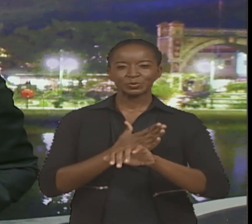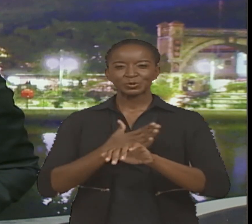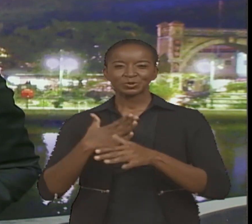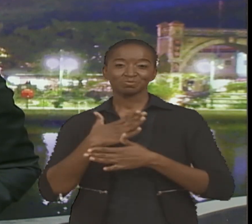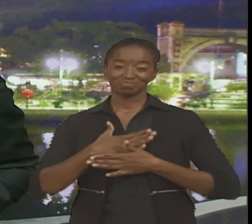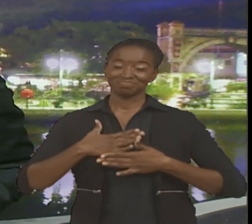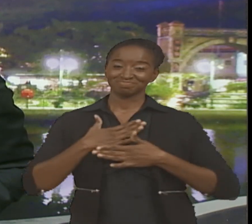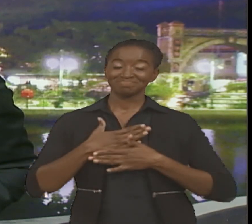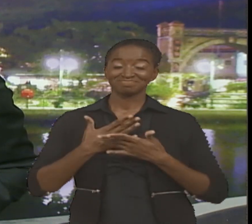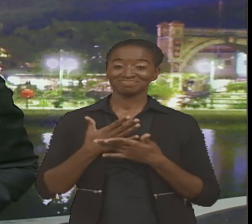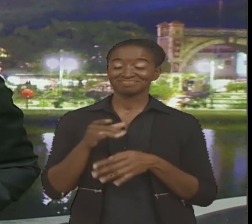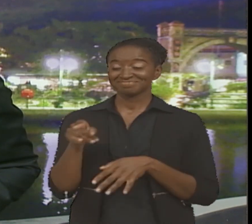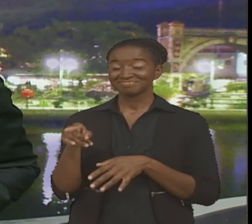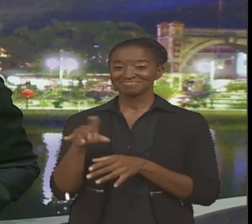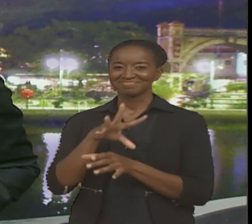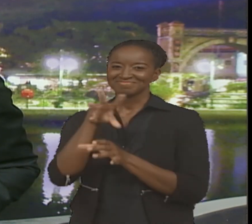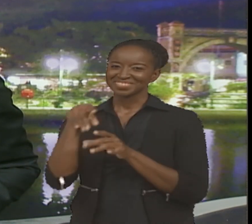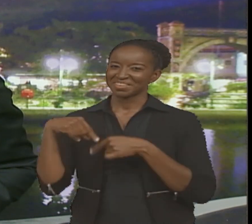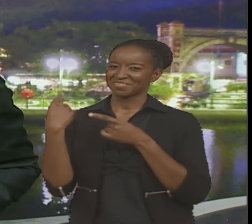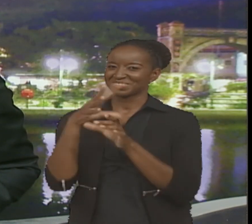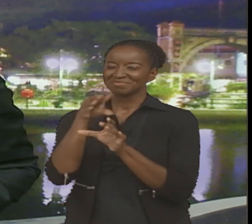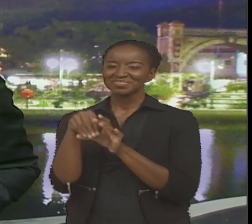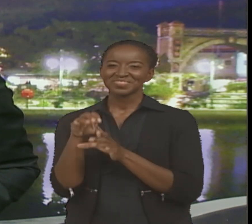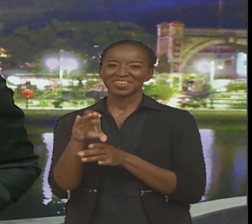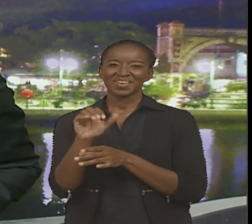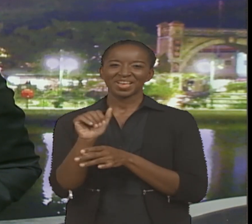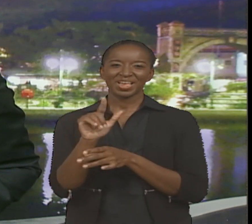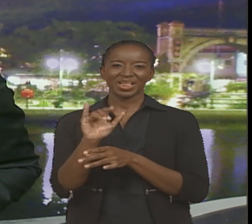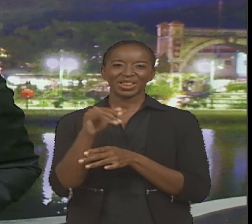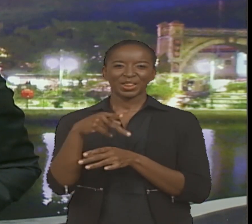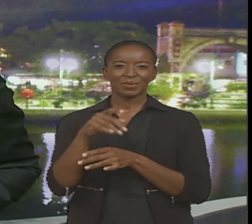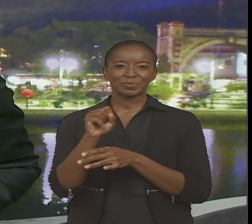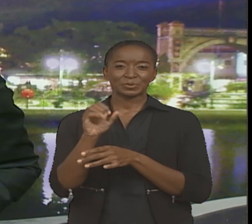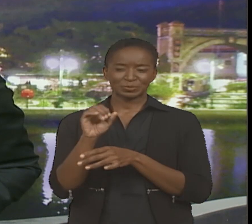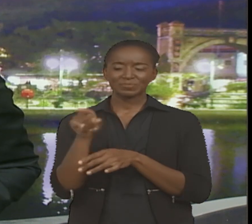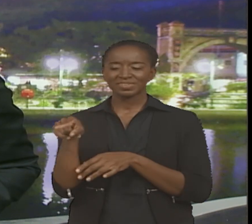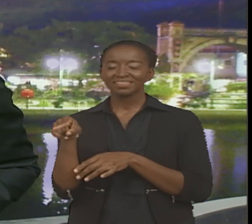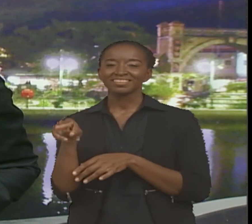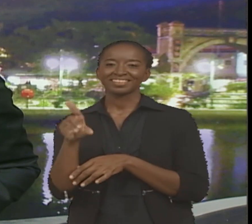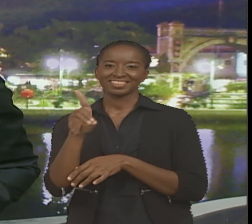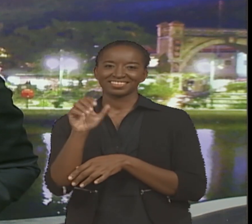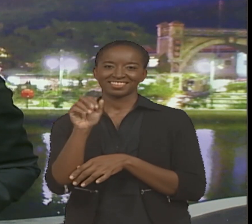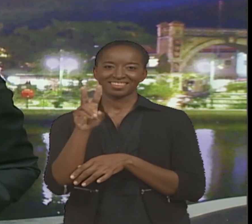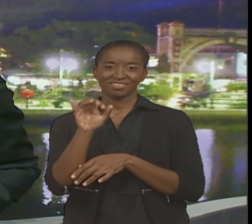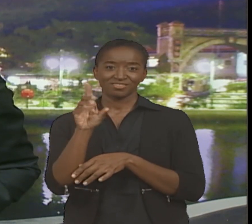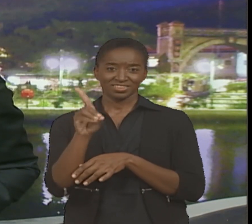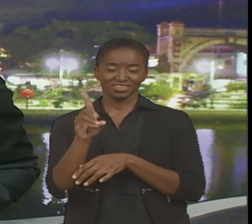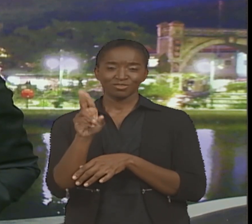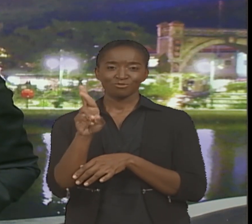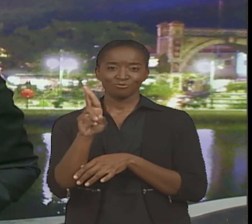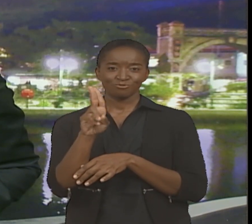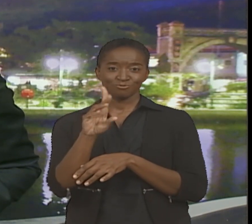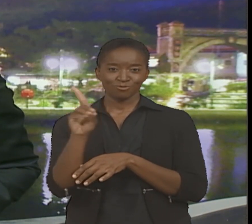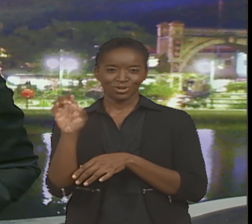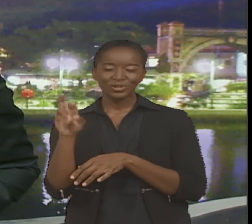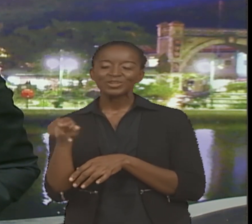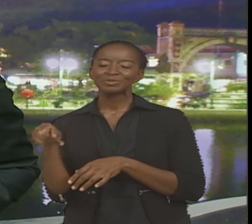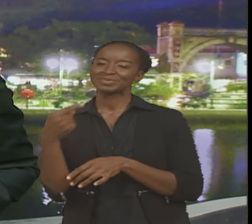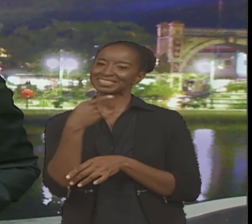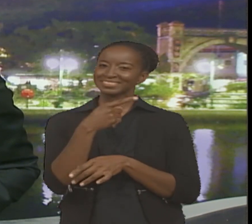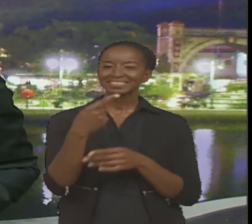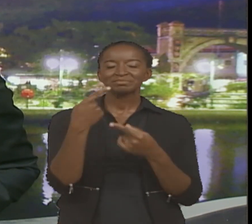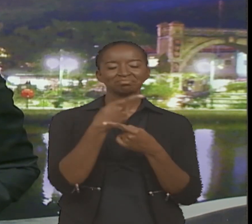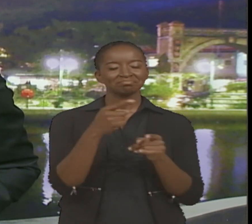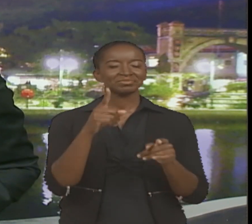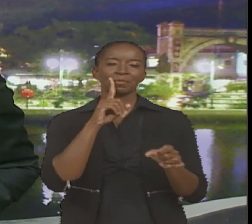music. That's what veteran Trinidadian calypsonian David Rudder, one of the headliners for the Soca Goes Gold 2 show and dance, is promising